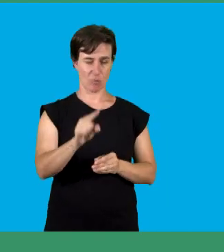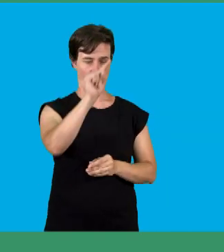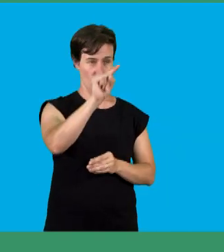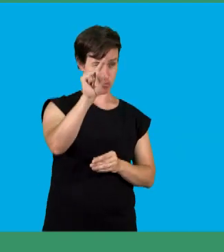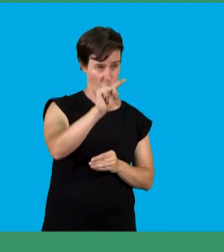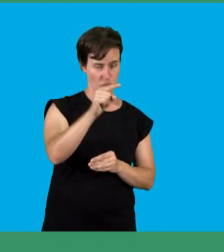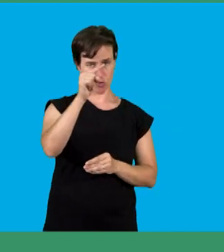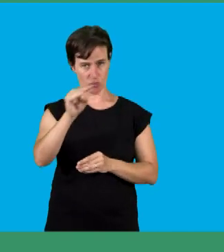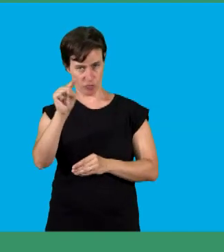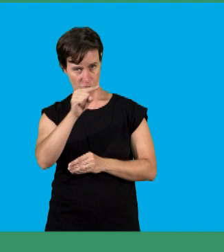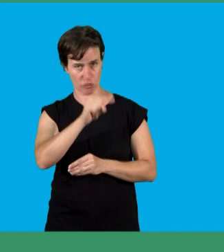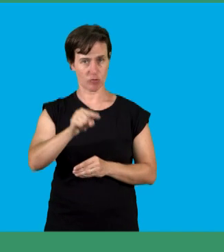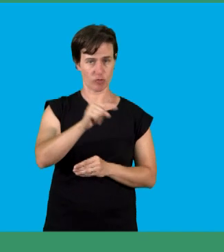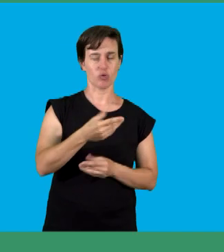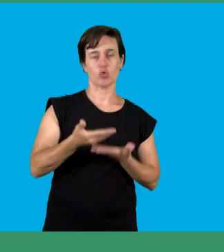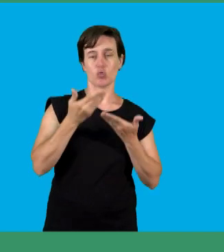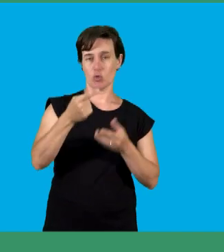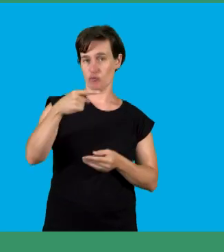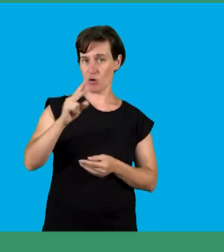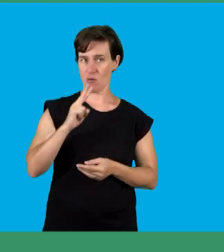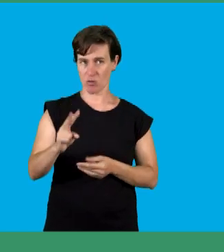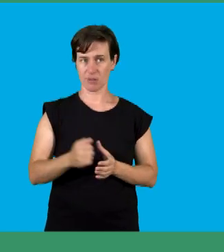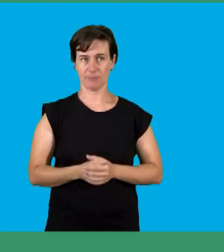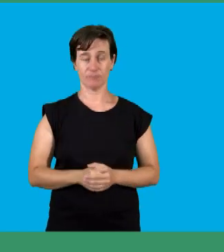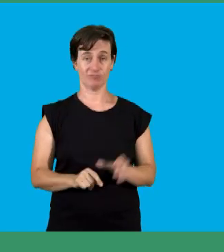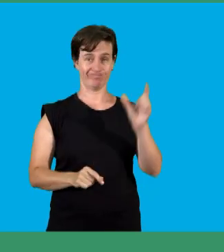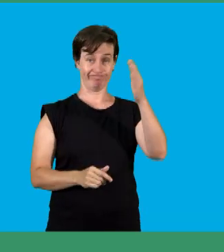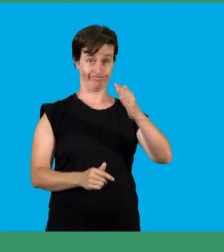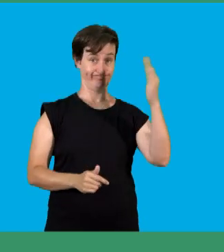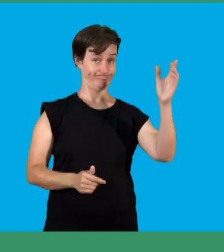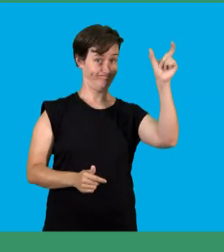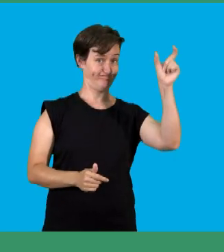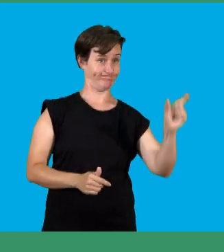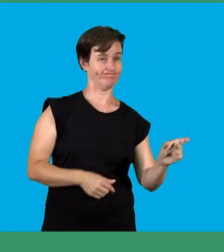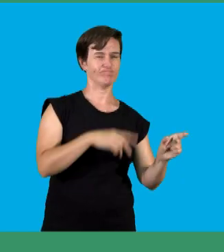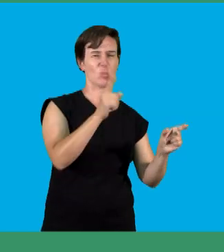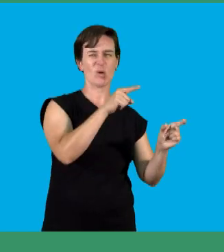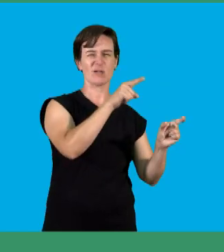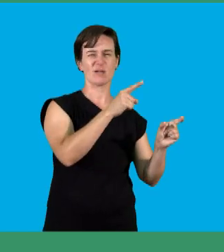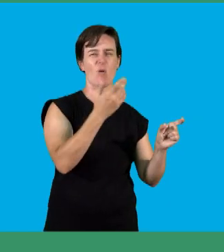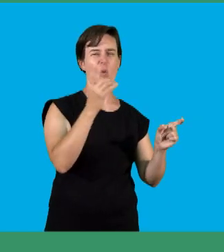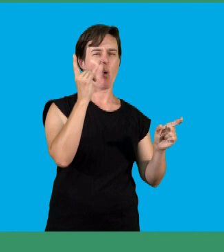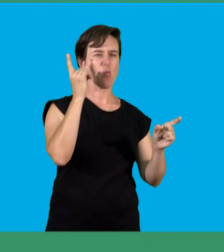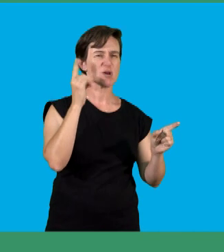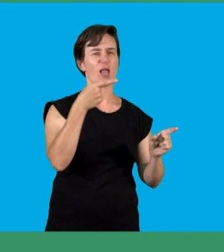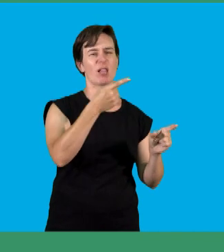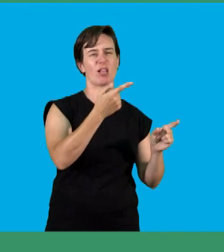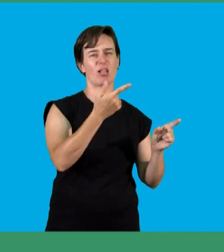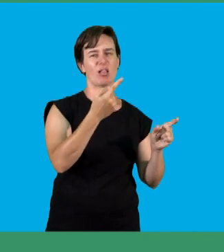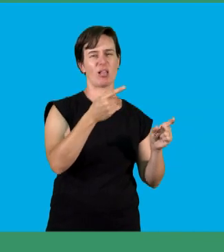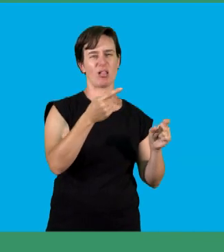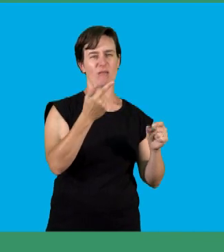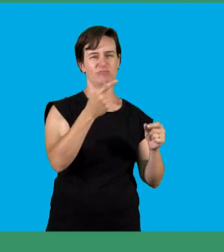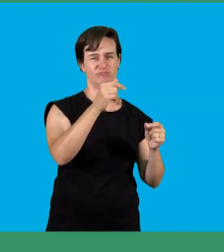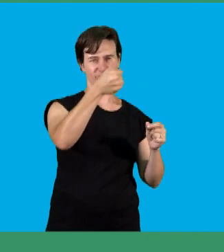relevant answer. So here we have industries whereby we need to classify them under primary, secondary,